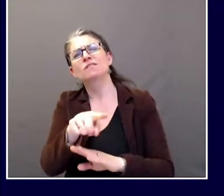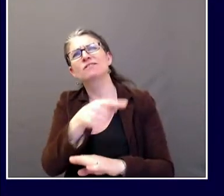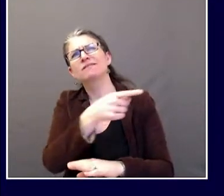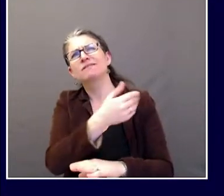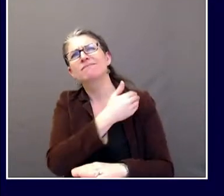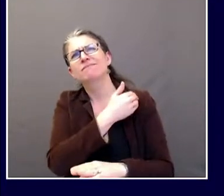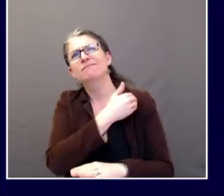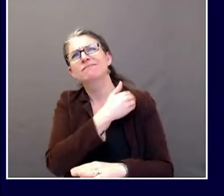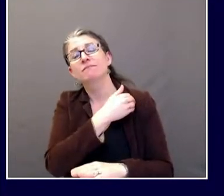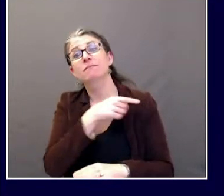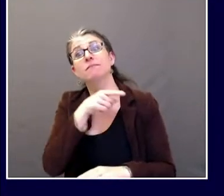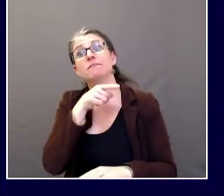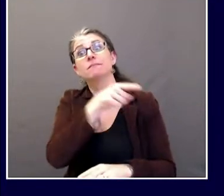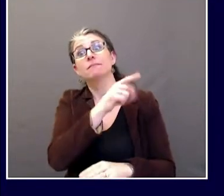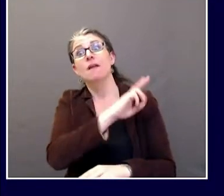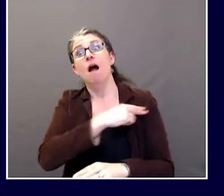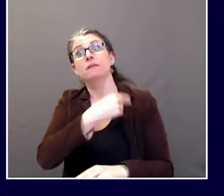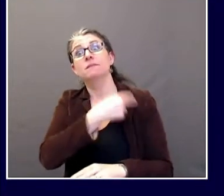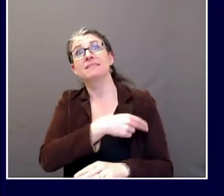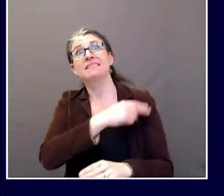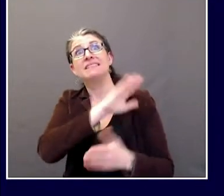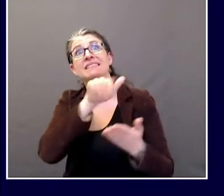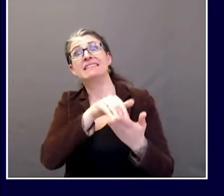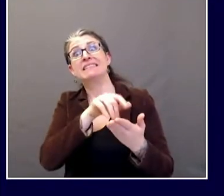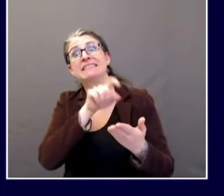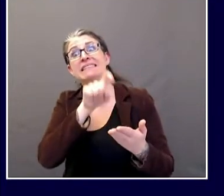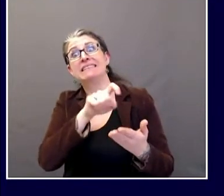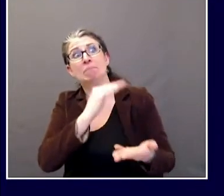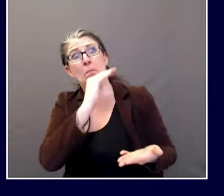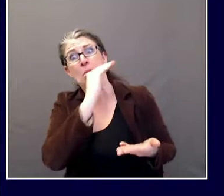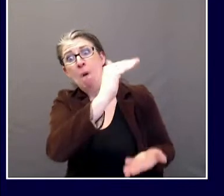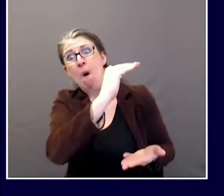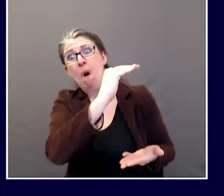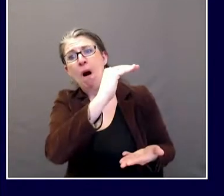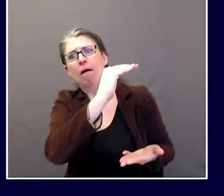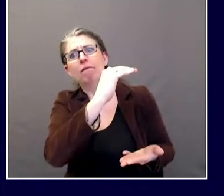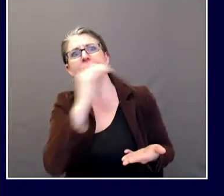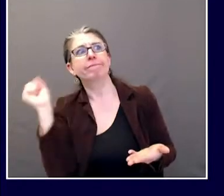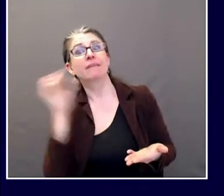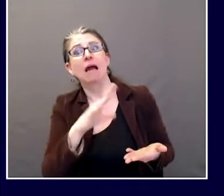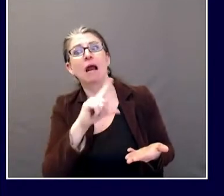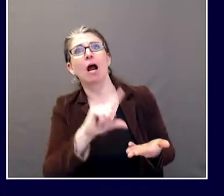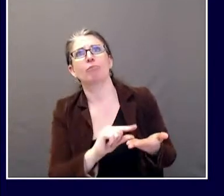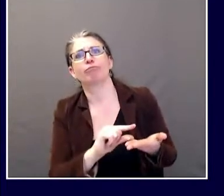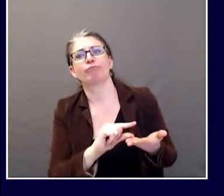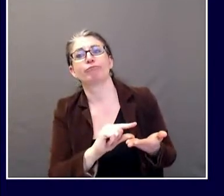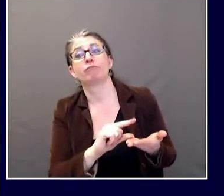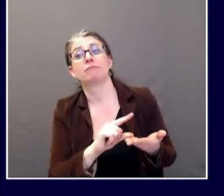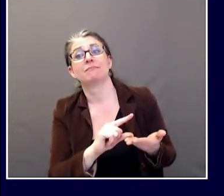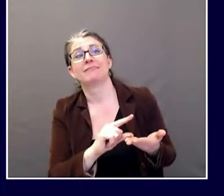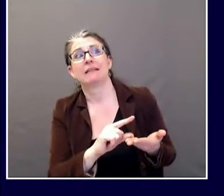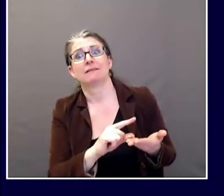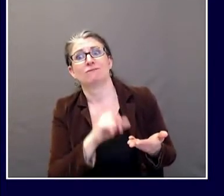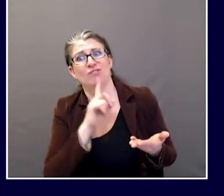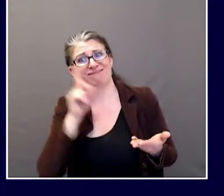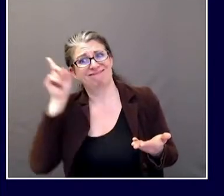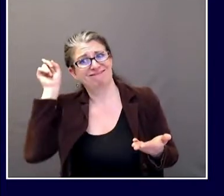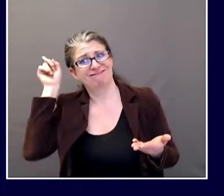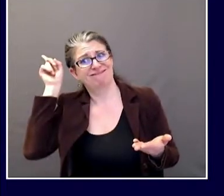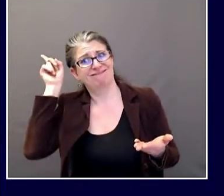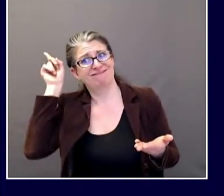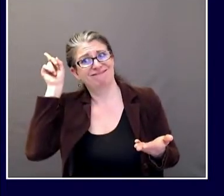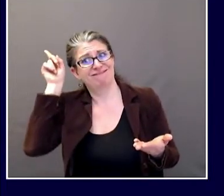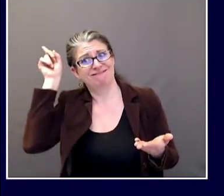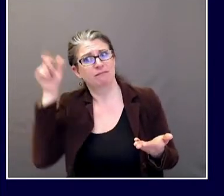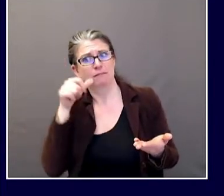used. That is unfortunately a byproduct of not having enough vaccine for the state. The question we face is whether we give